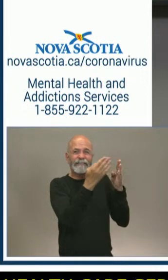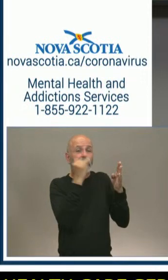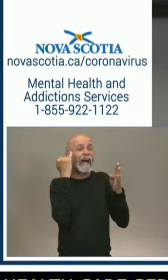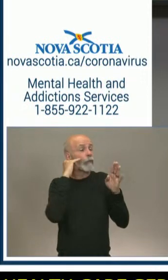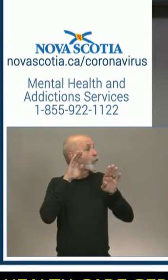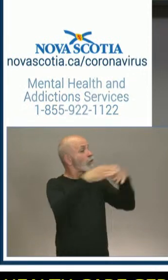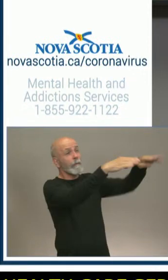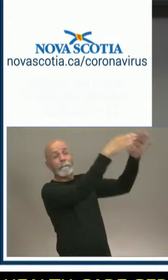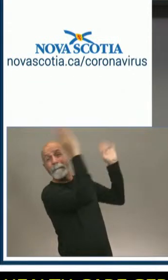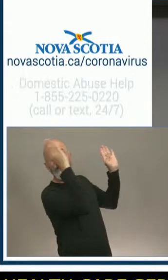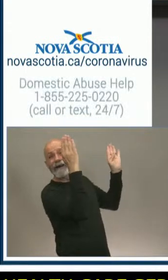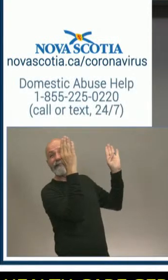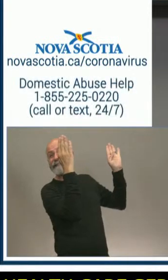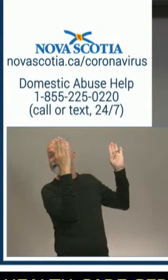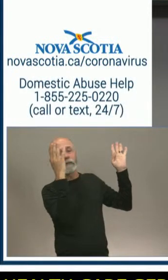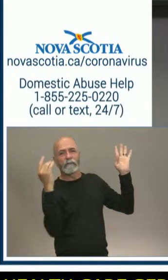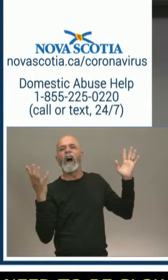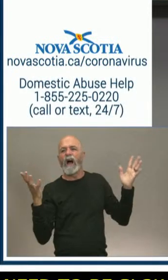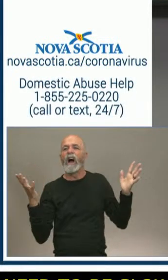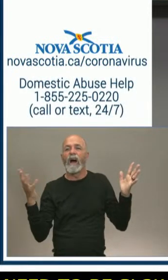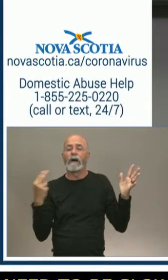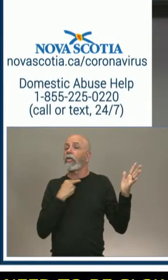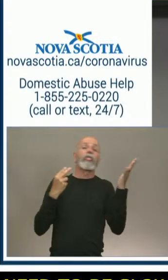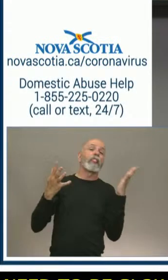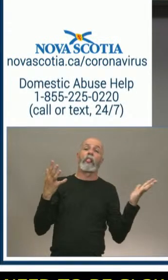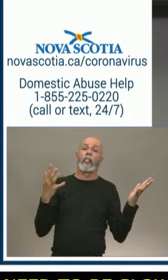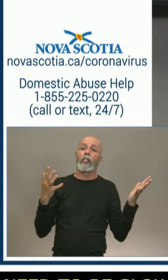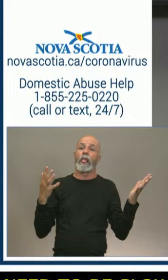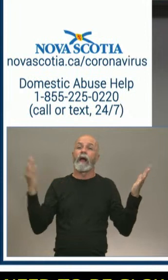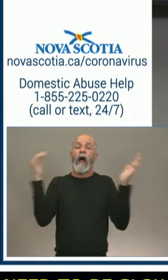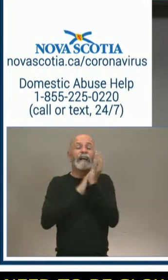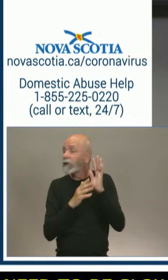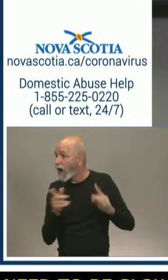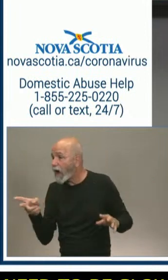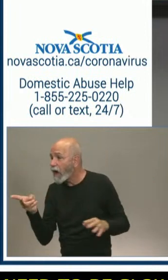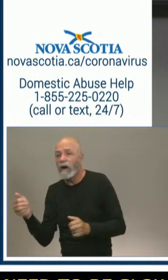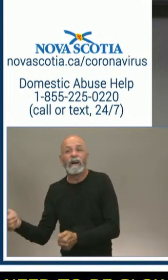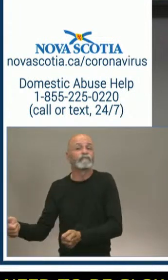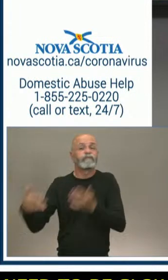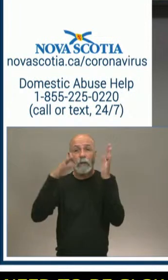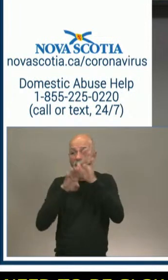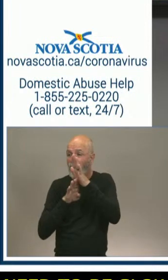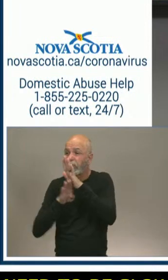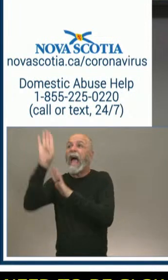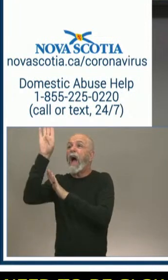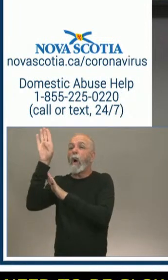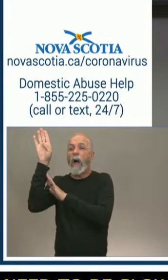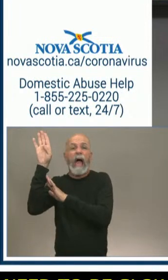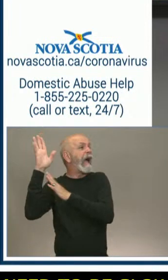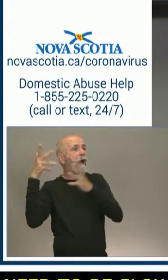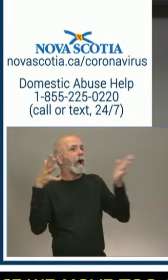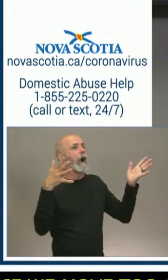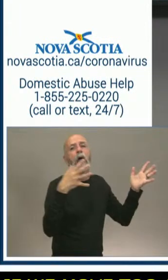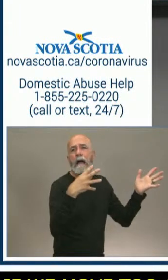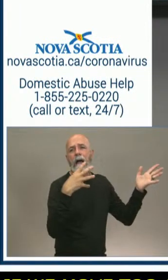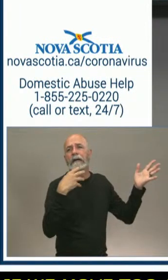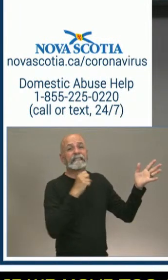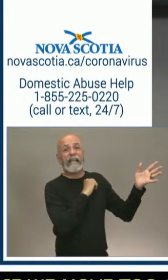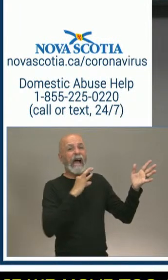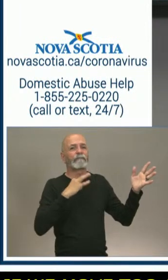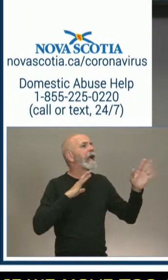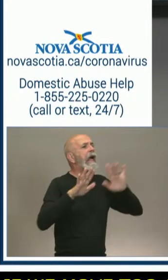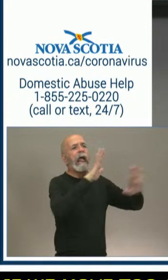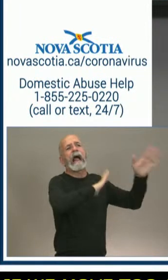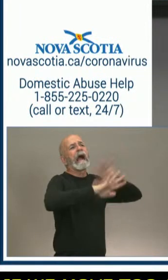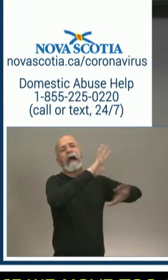too broadly, we run the risk of another surge. So we need to make sure that we're not going too fast in the reopening of the